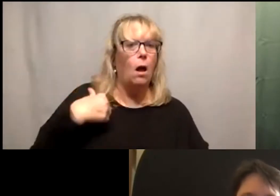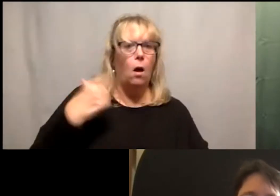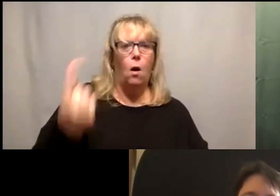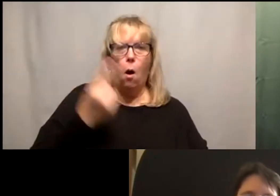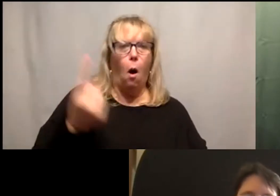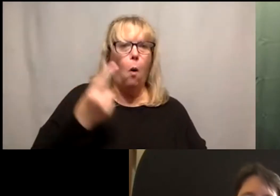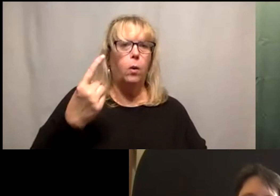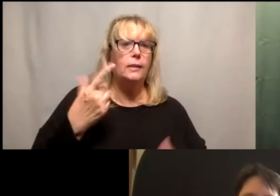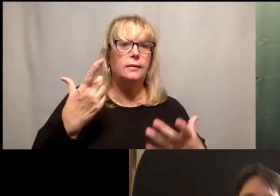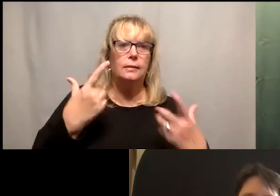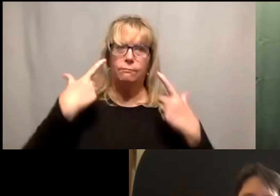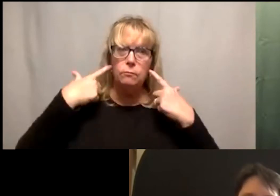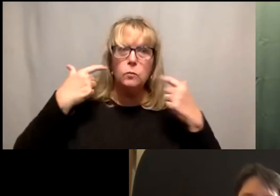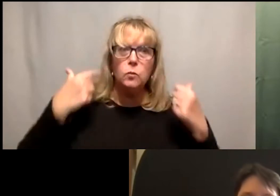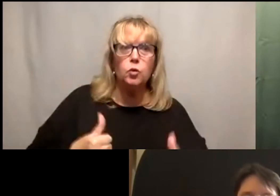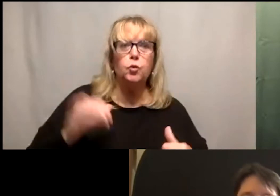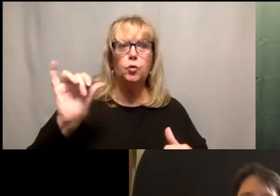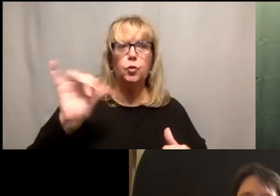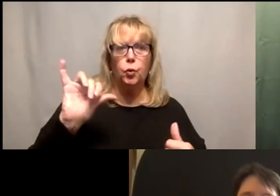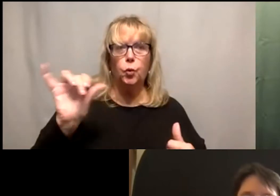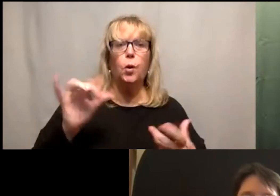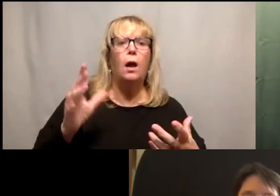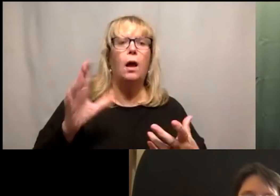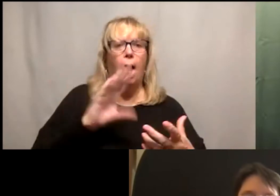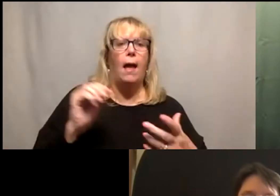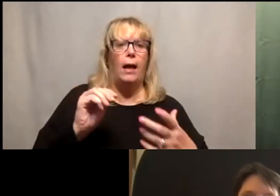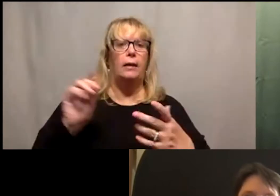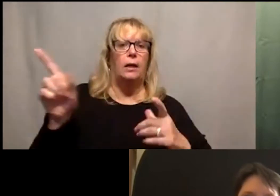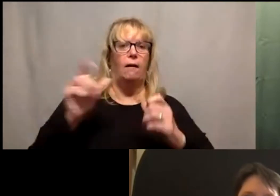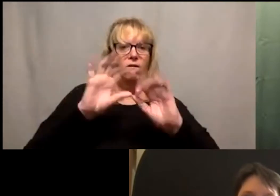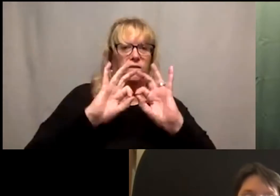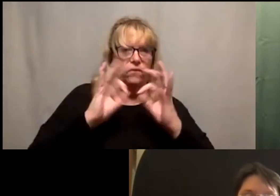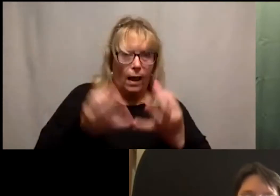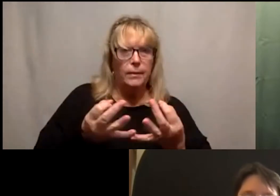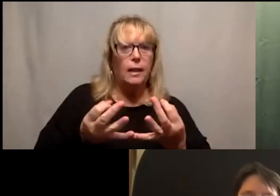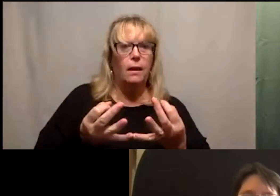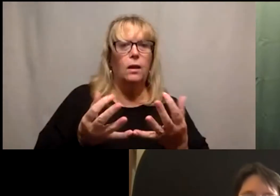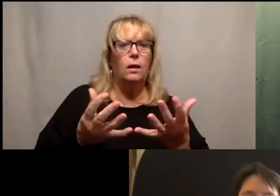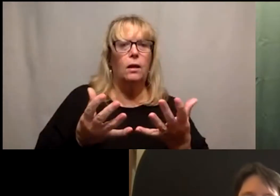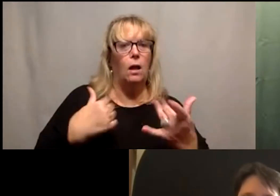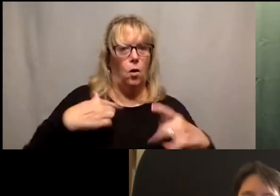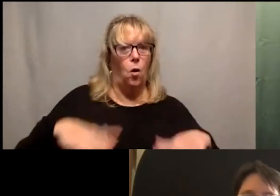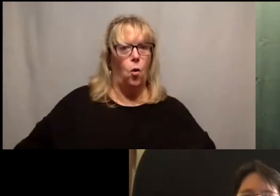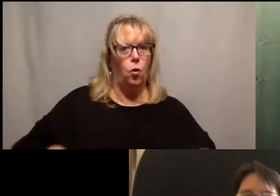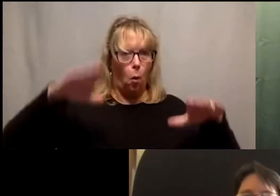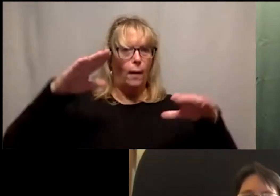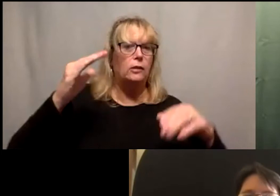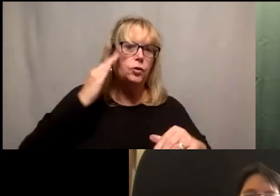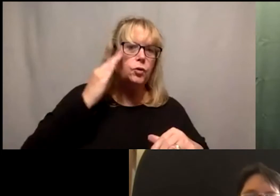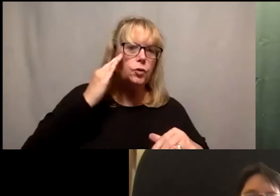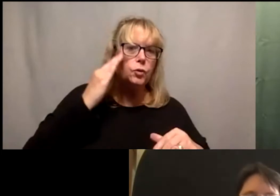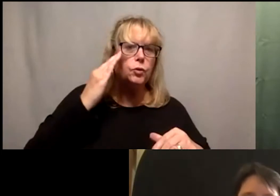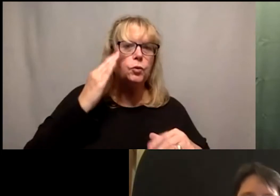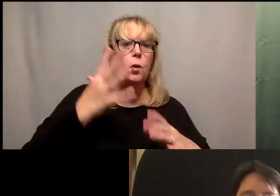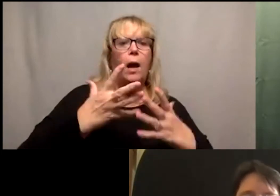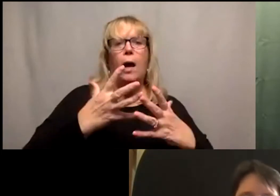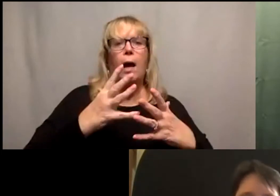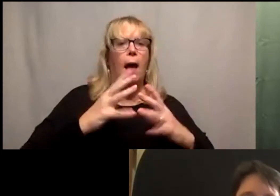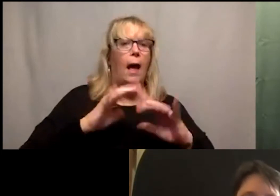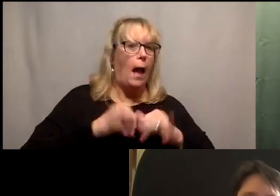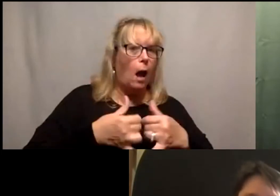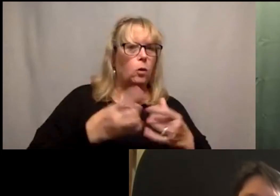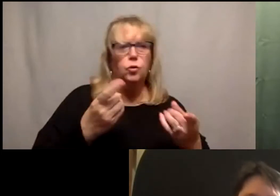loss. So that was something as a family, we grew up knowing what to do, learning as we